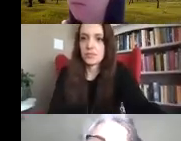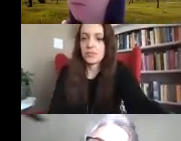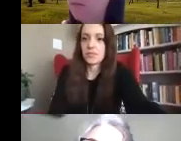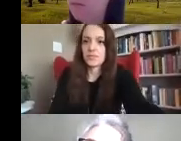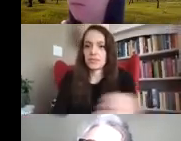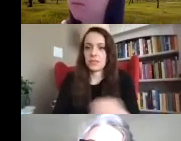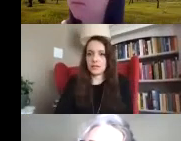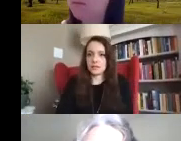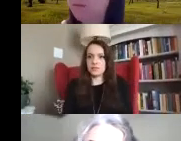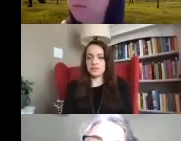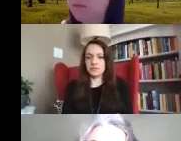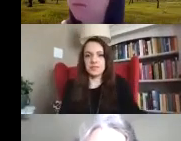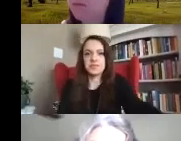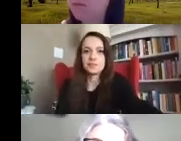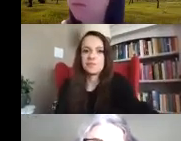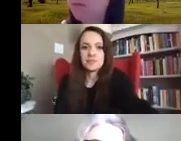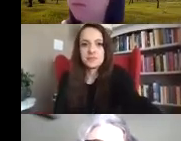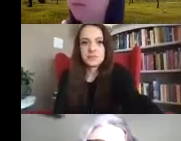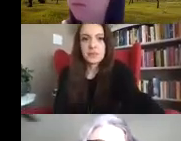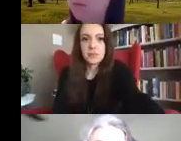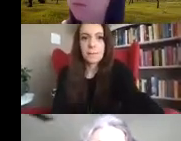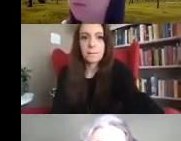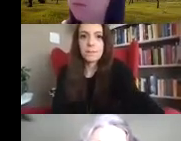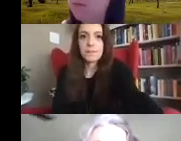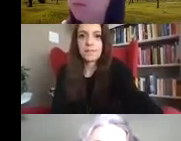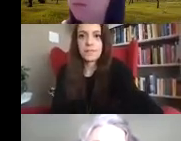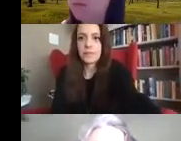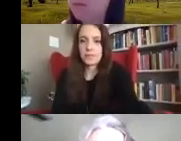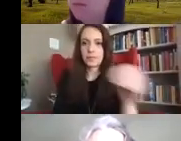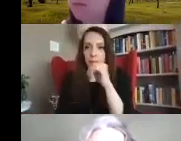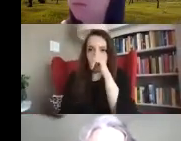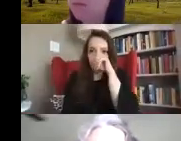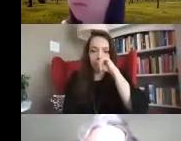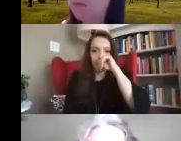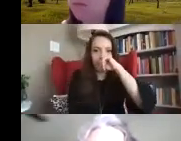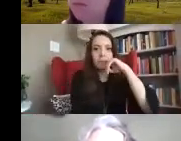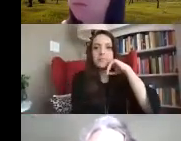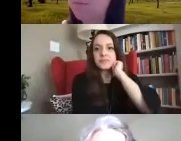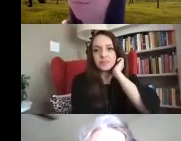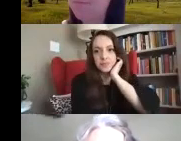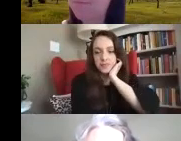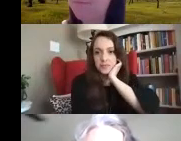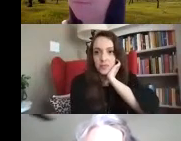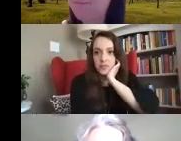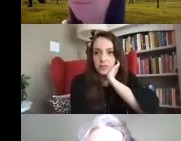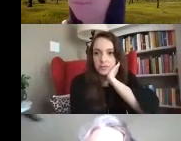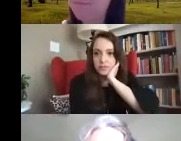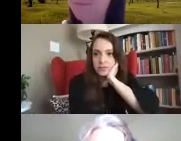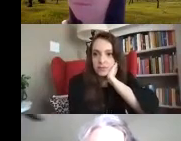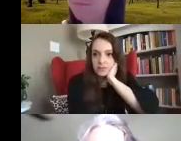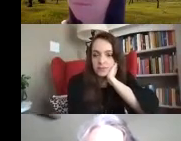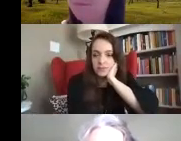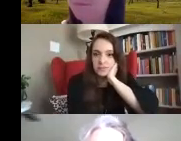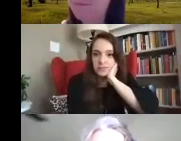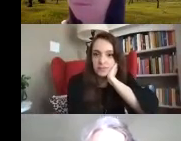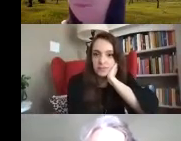of Respiratory Care. Next slide. So Kovac visits Kumasi. Okay, so here I